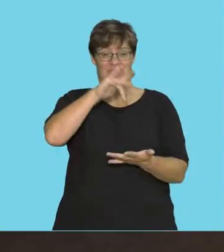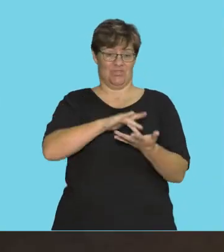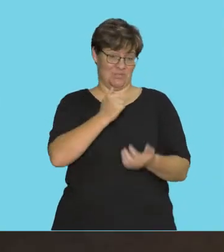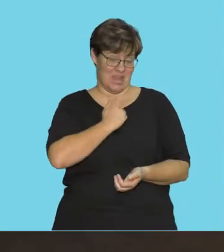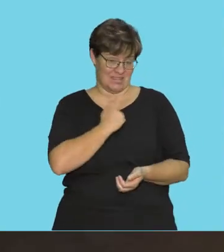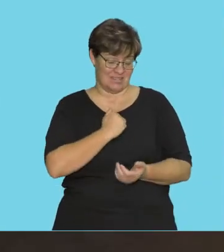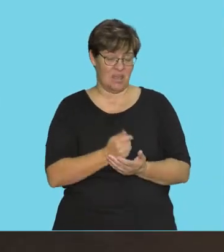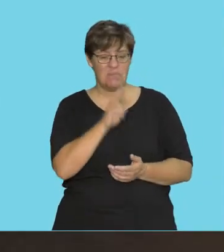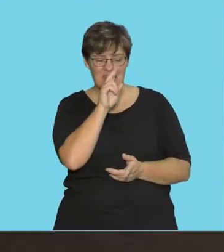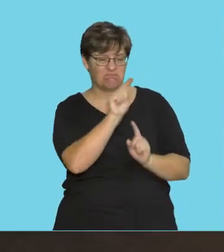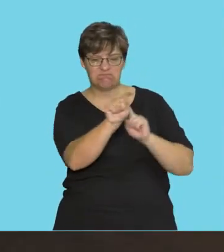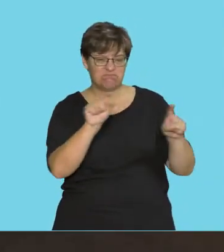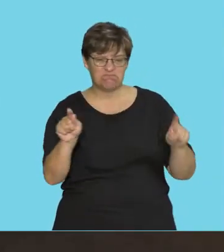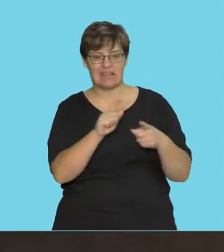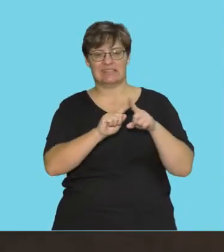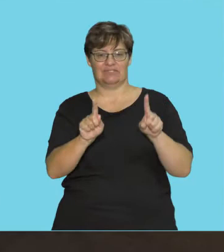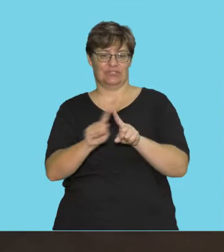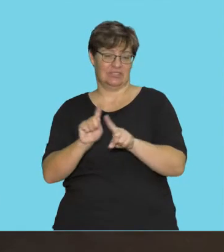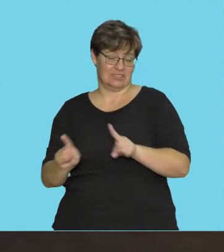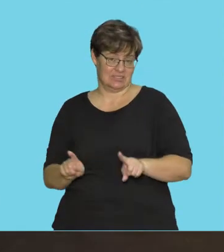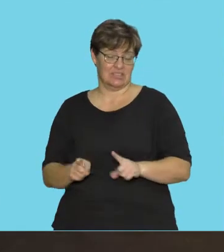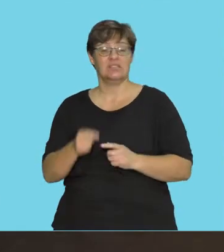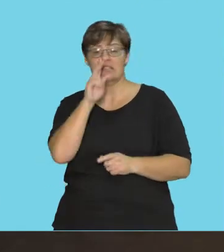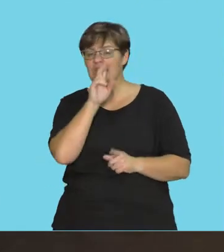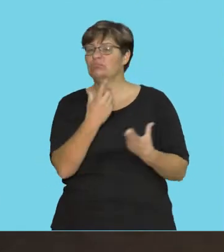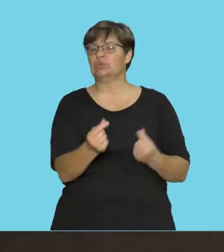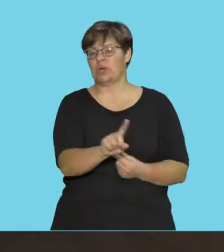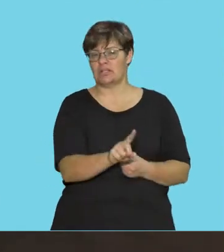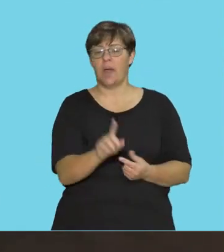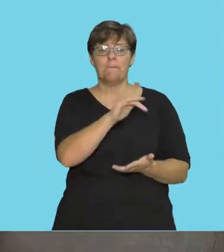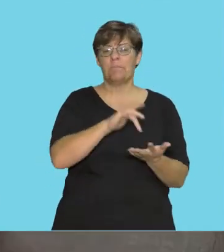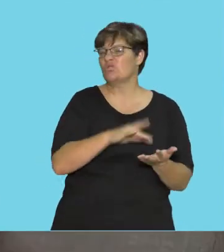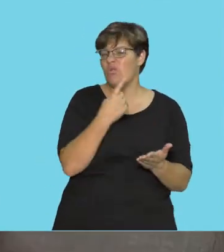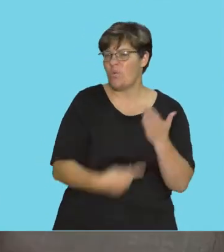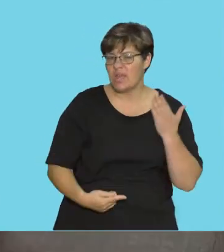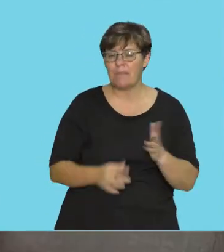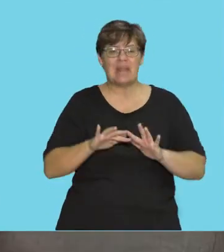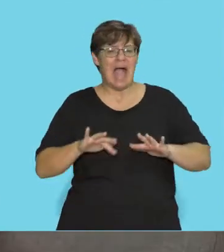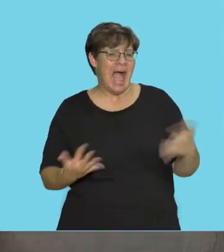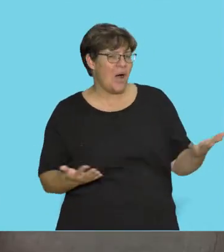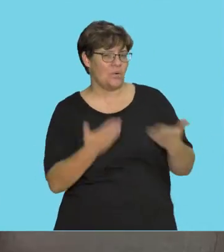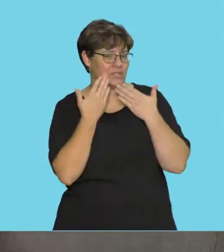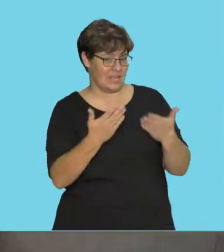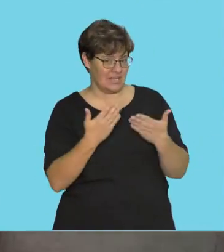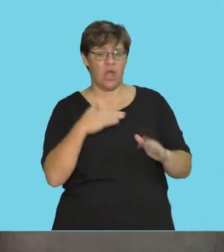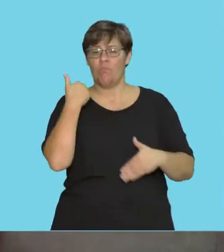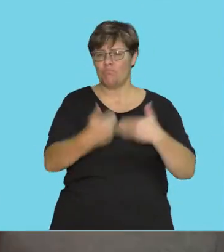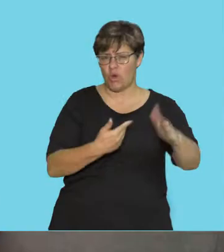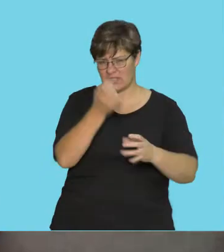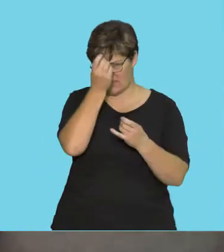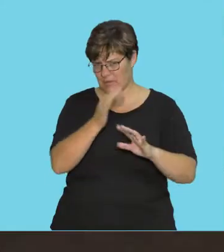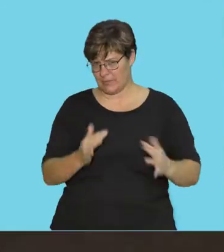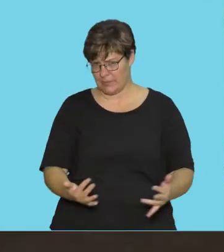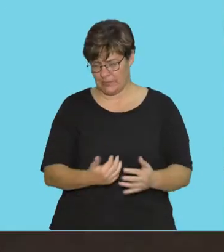So we're going to look at the different positions and see what guys are doing, not just positions, but how are they studying and